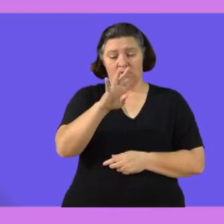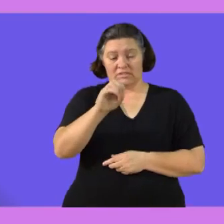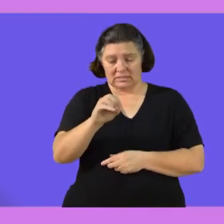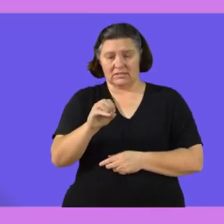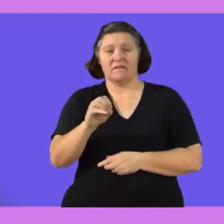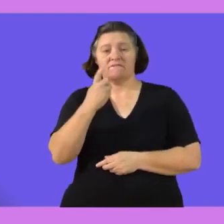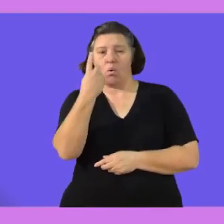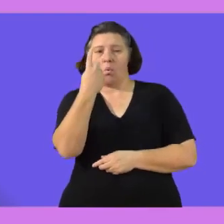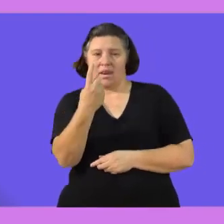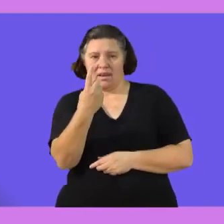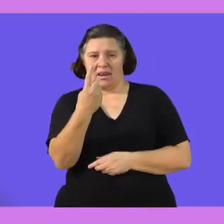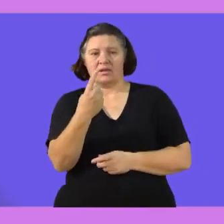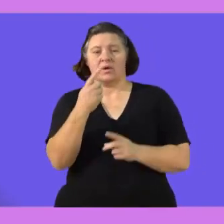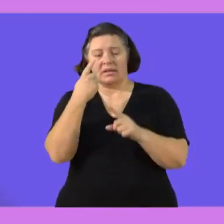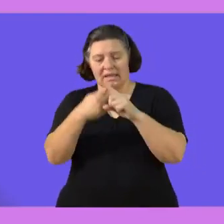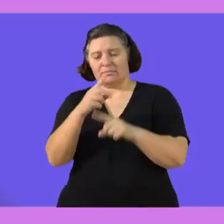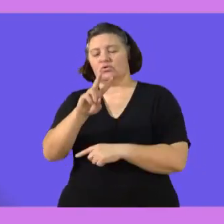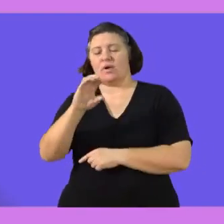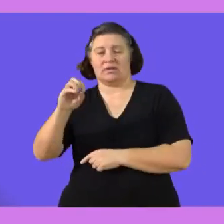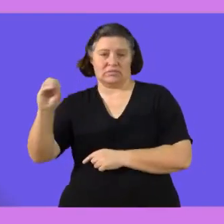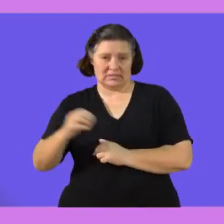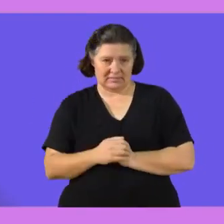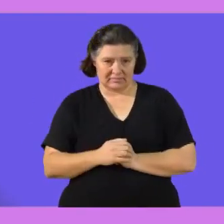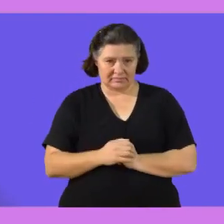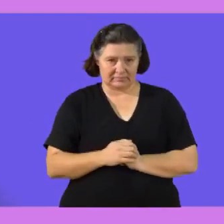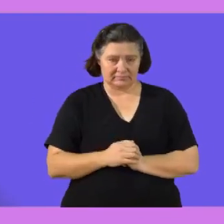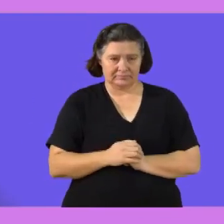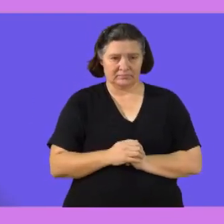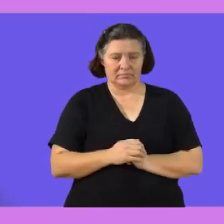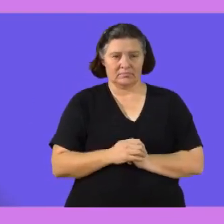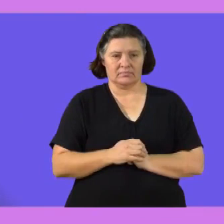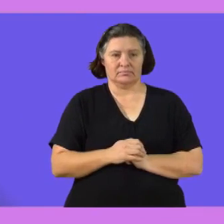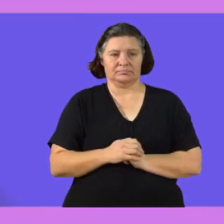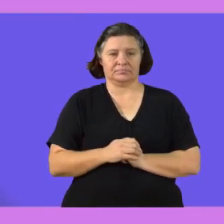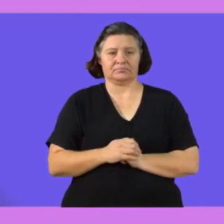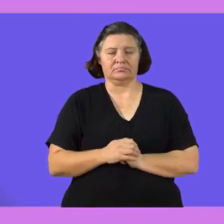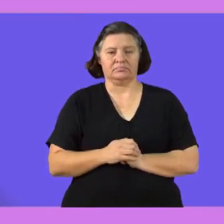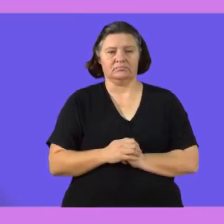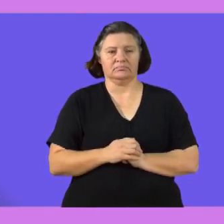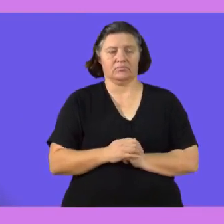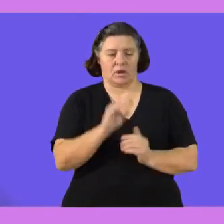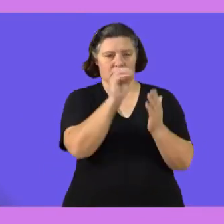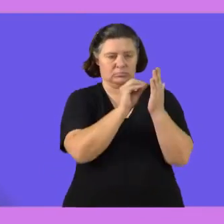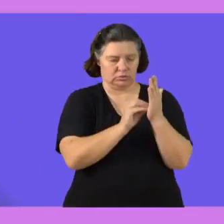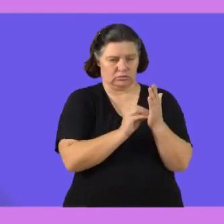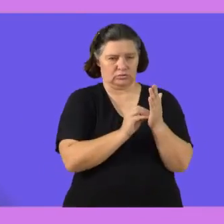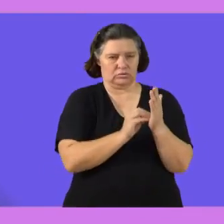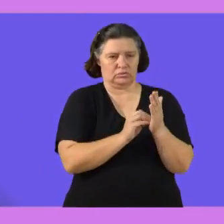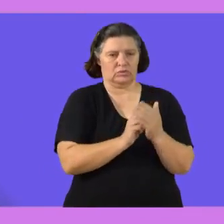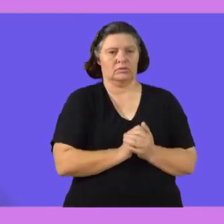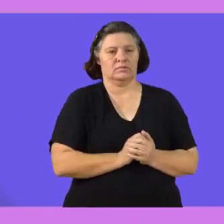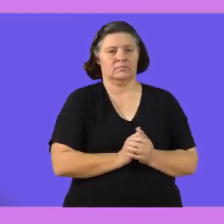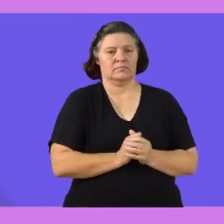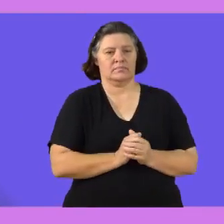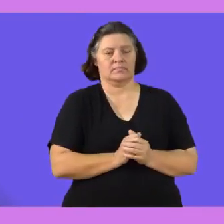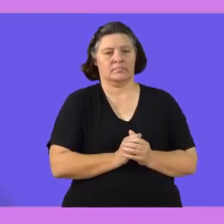cents per kilowatt hour. So I will multiply that by the 200. Okay, so I'm quickly going to write this